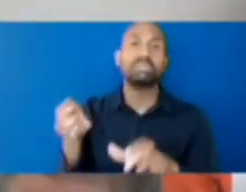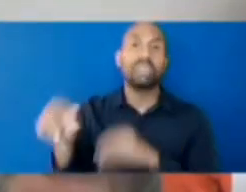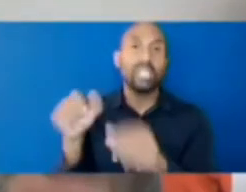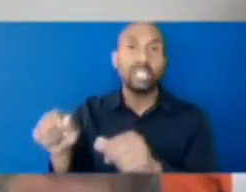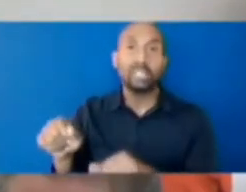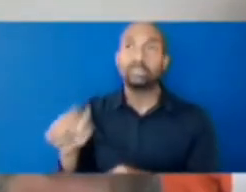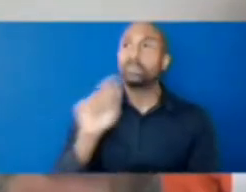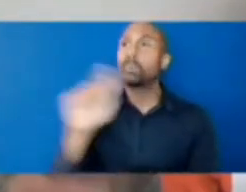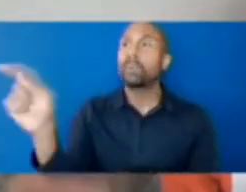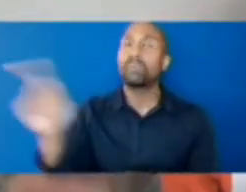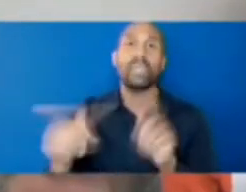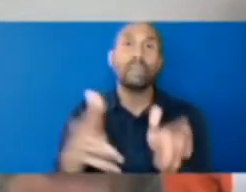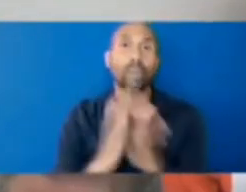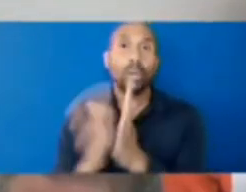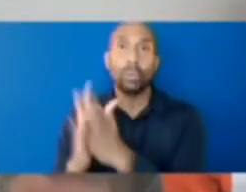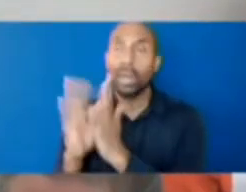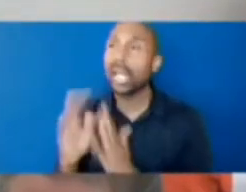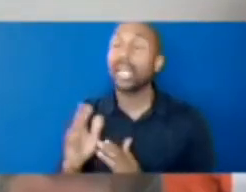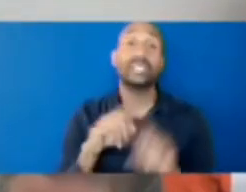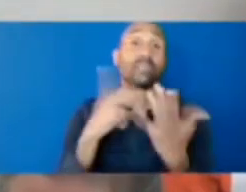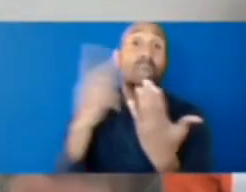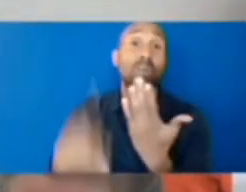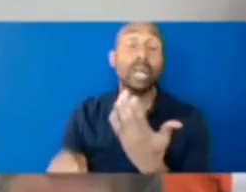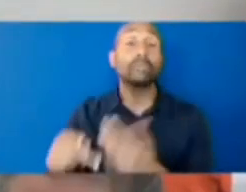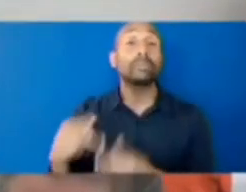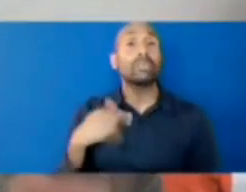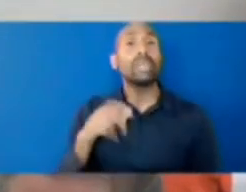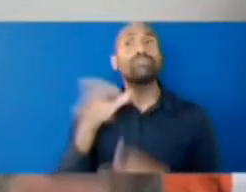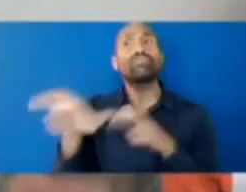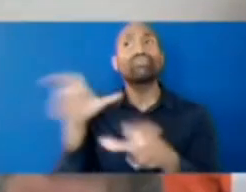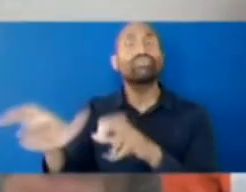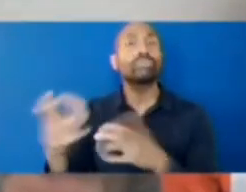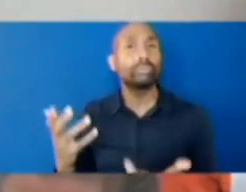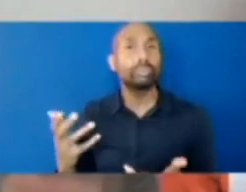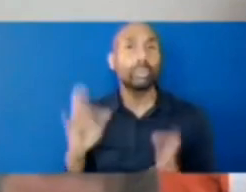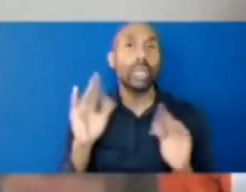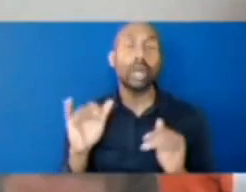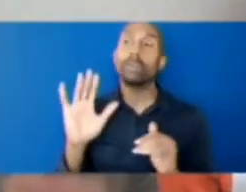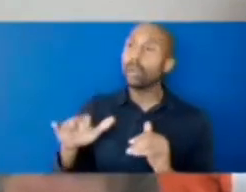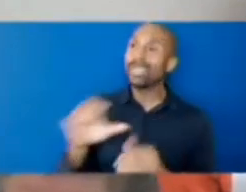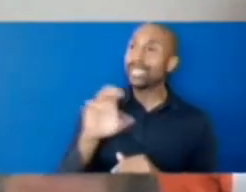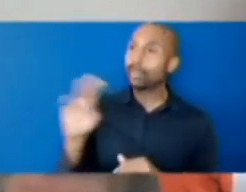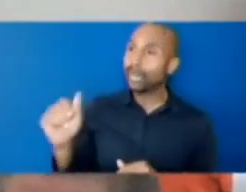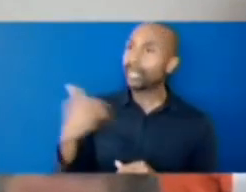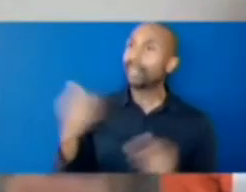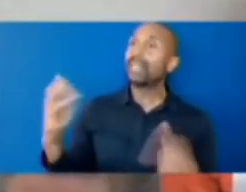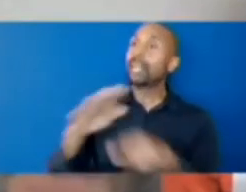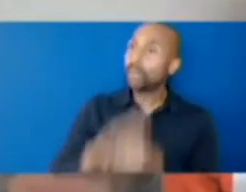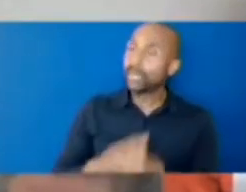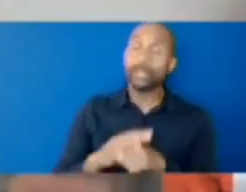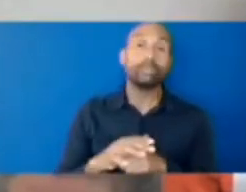we hoped would alleviate some of the pressures on CMS and help improve